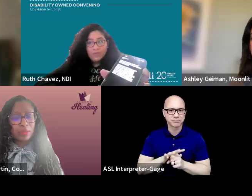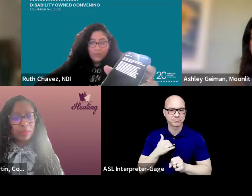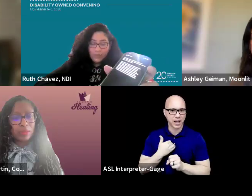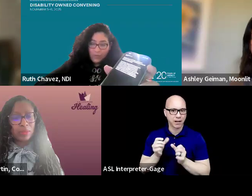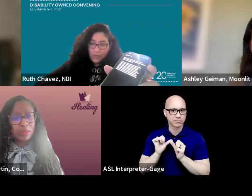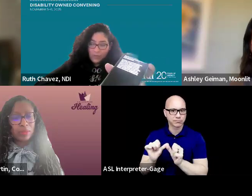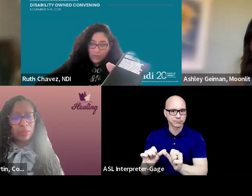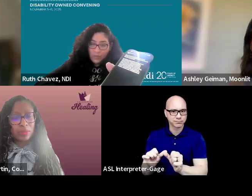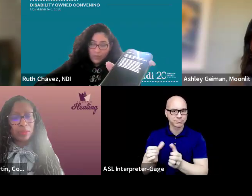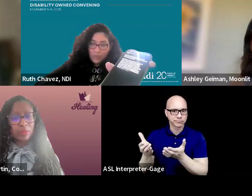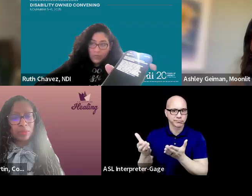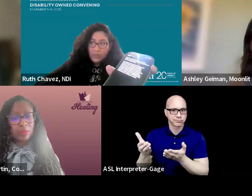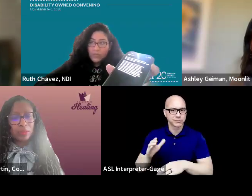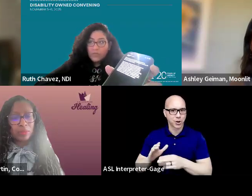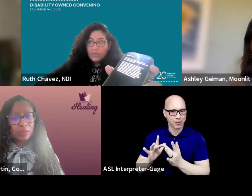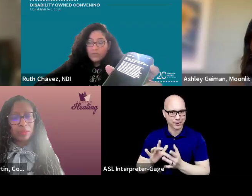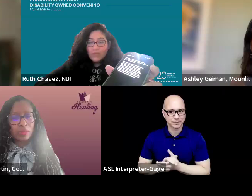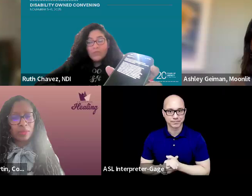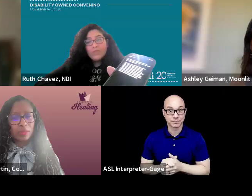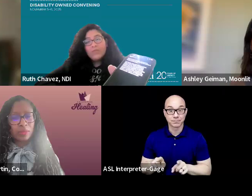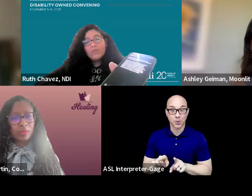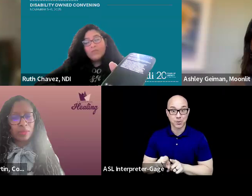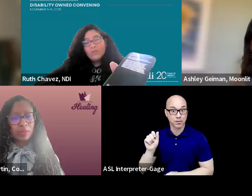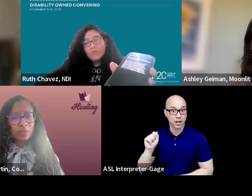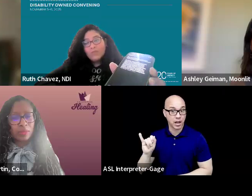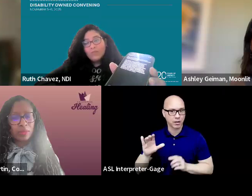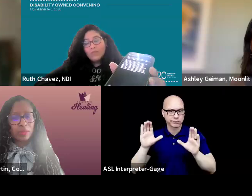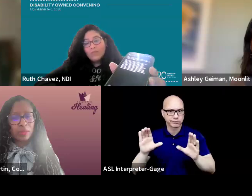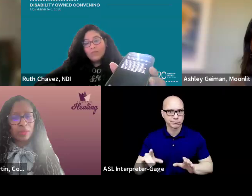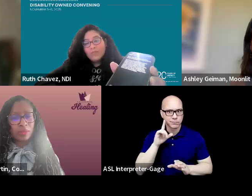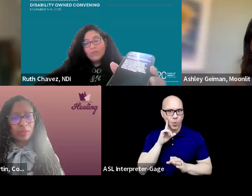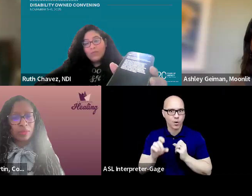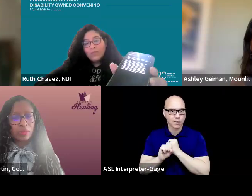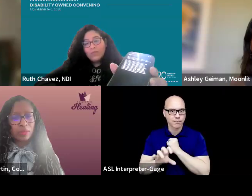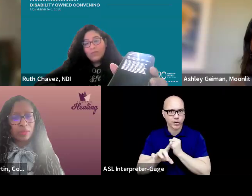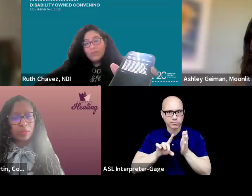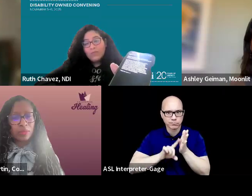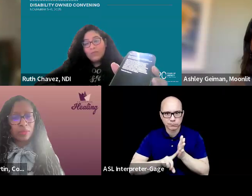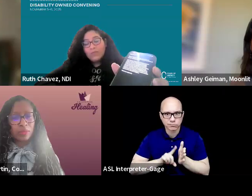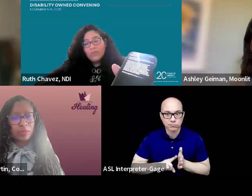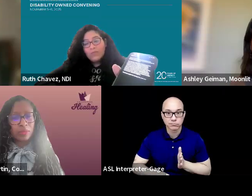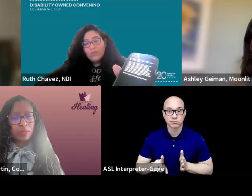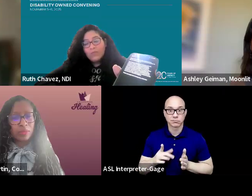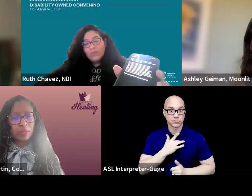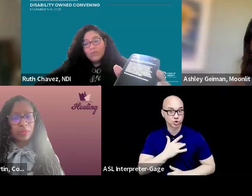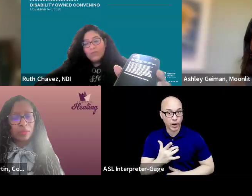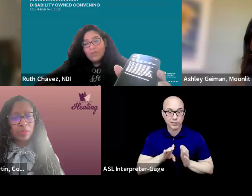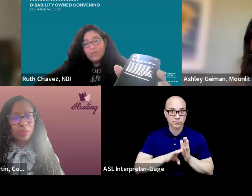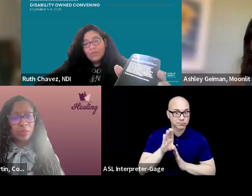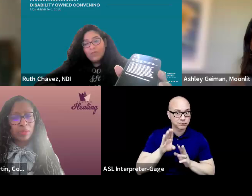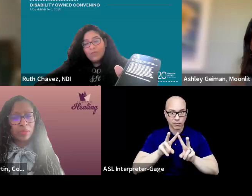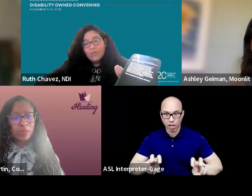online presence. And of course, AI is fantastic for market research, helping you analyze trends and uncover valuable